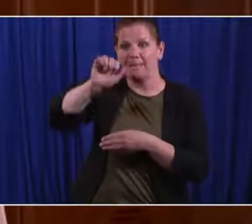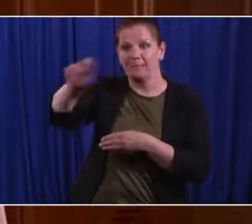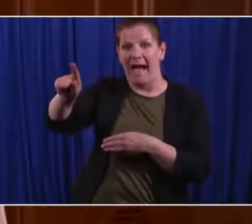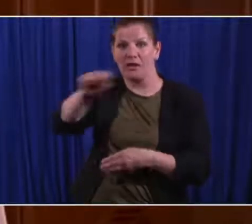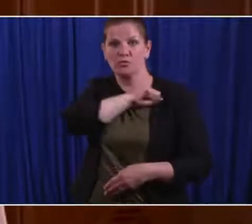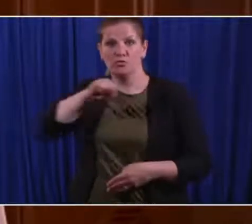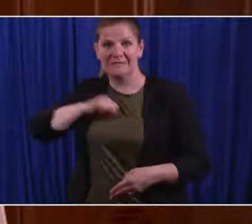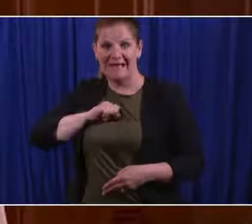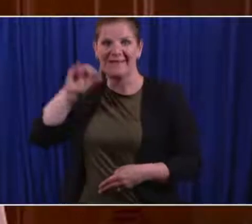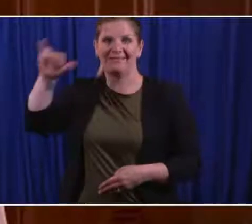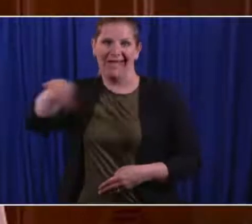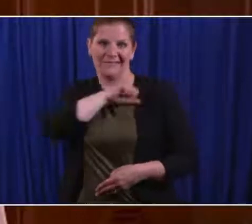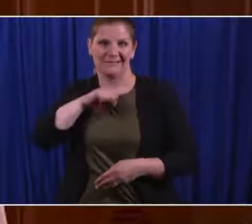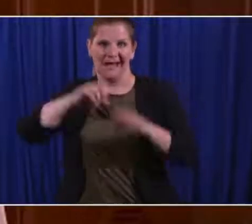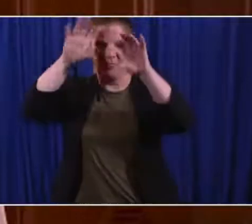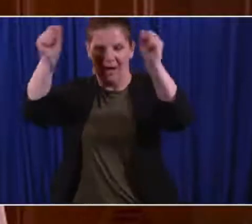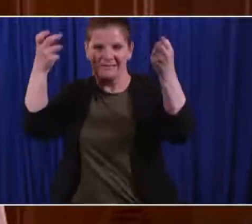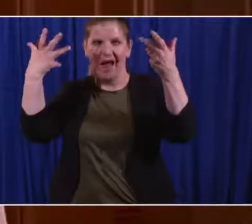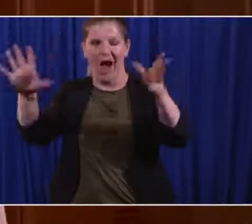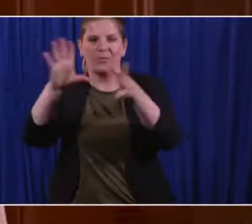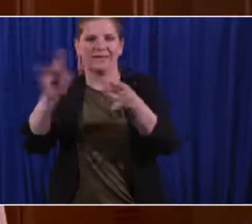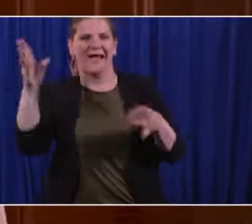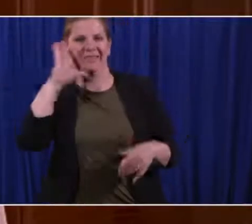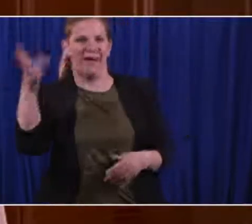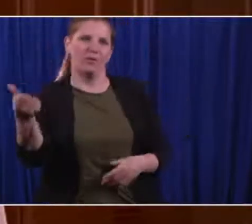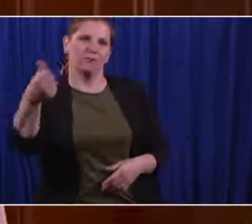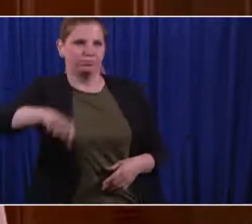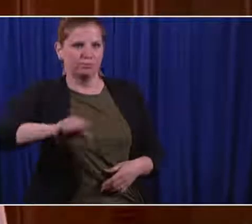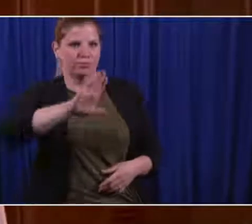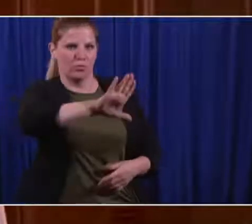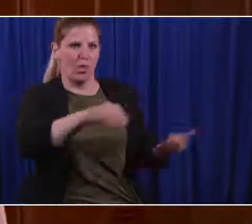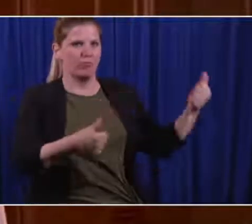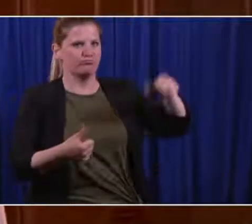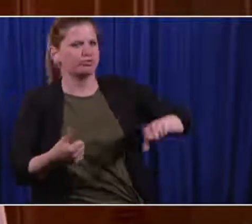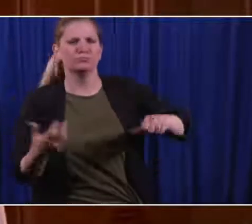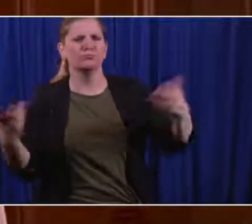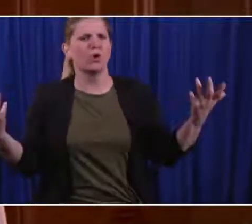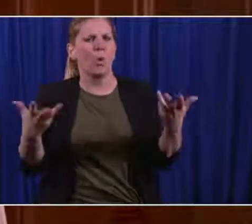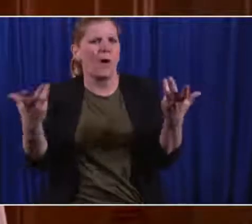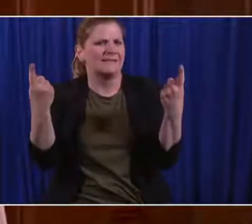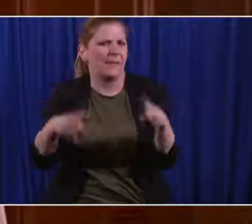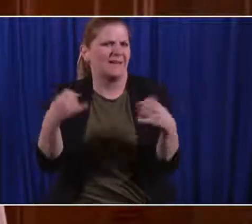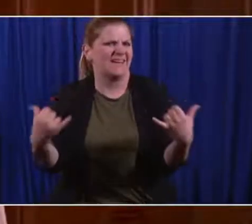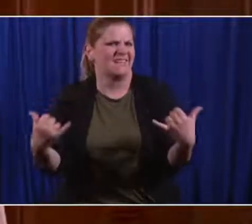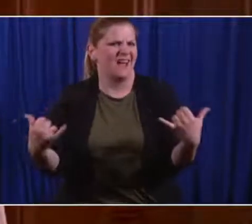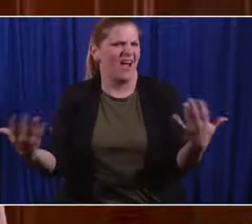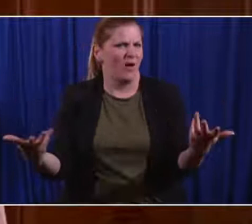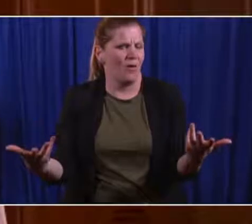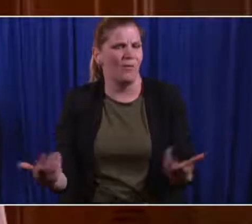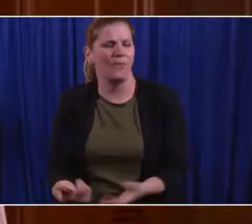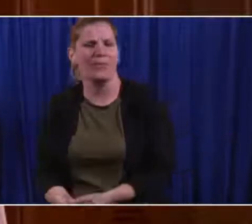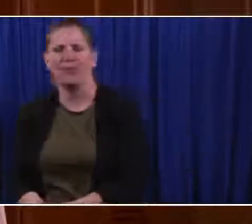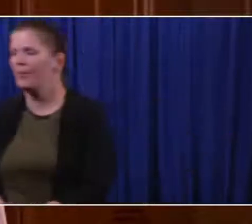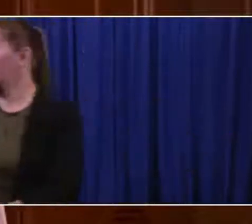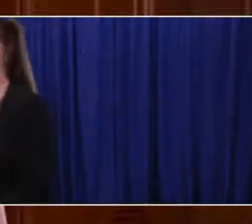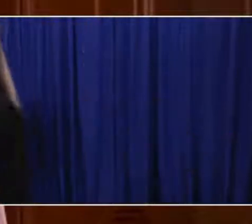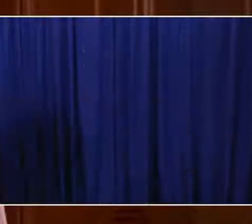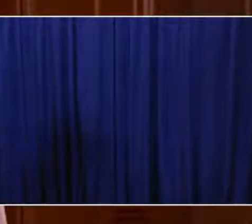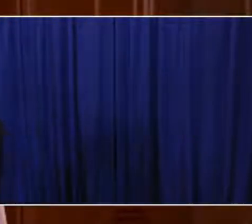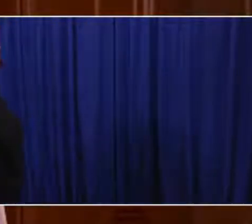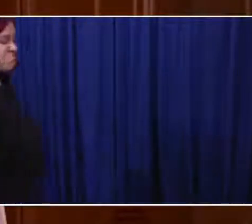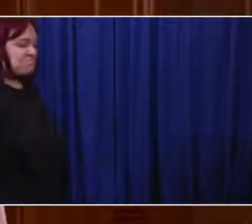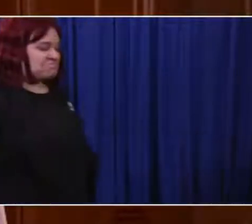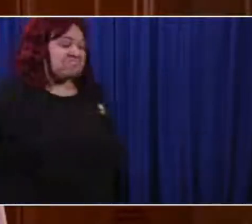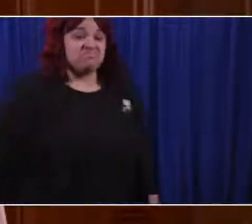done logistically? Well, we sent them a proposed compromise. I'm not going to negotiate in